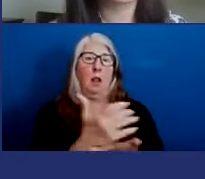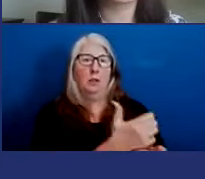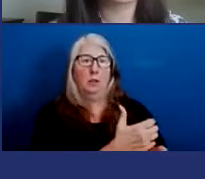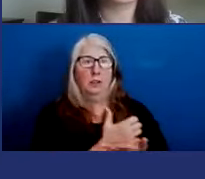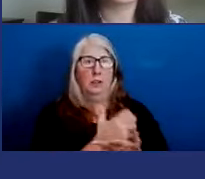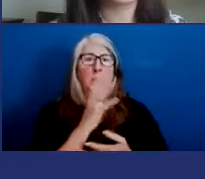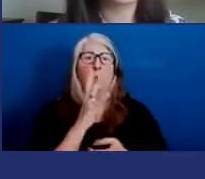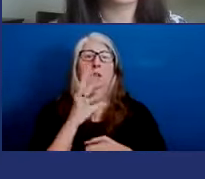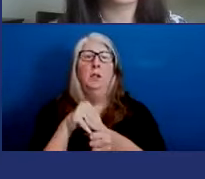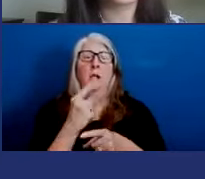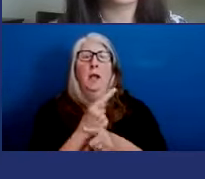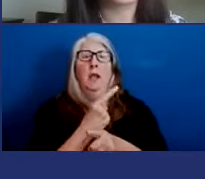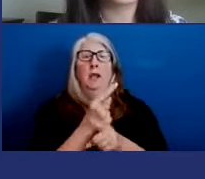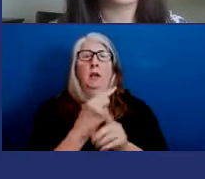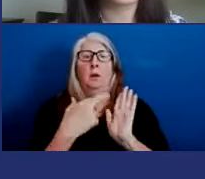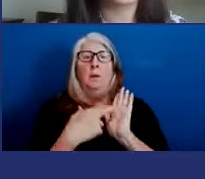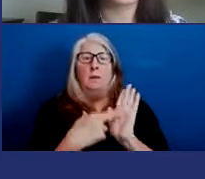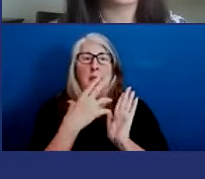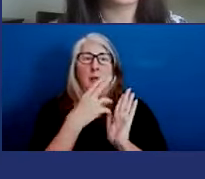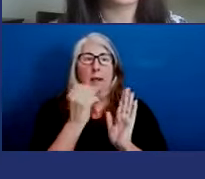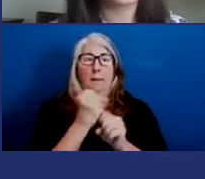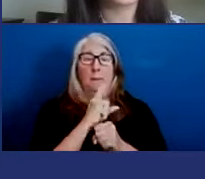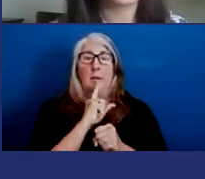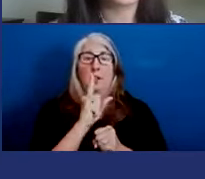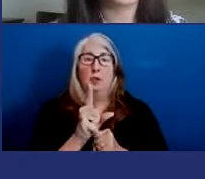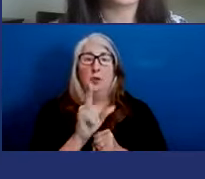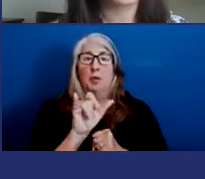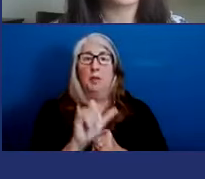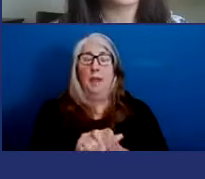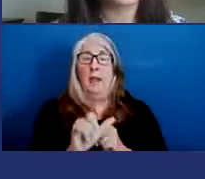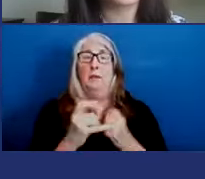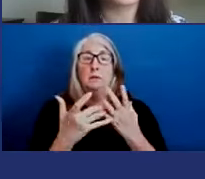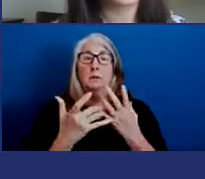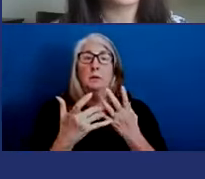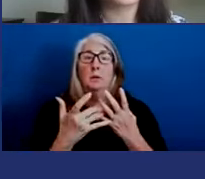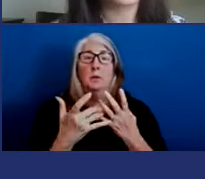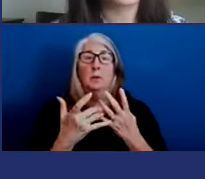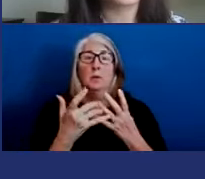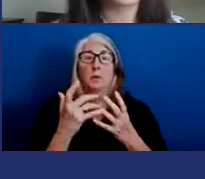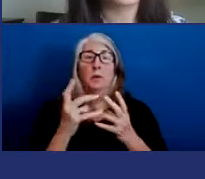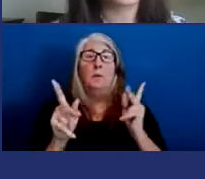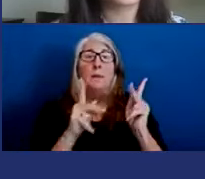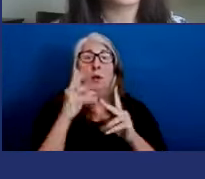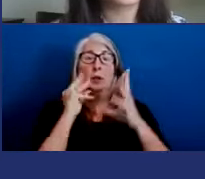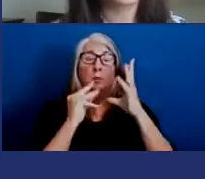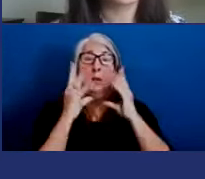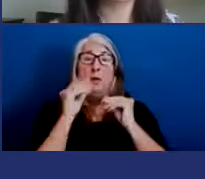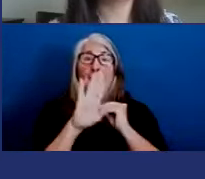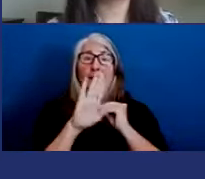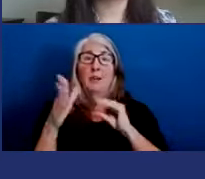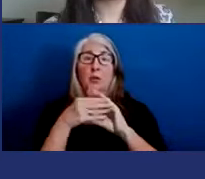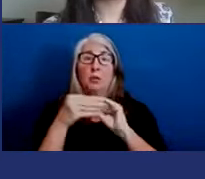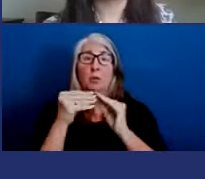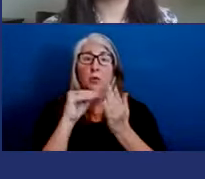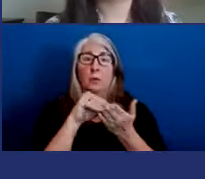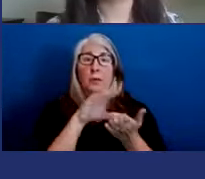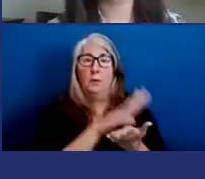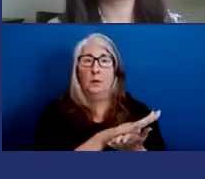accurate representation and making sure that the stories that people are experiencing are also being recorded somewhere, and that's being amplified as